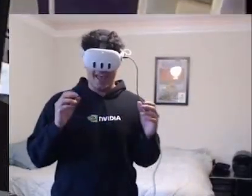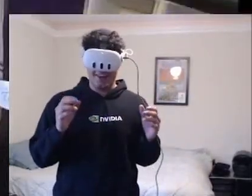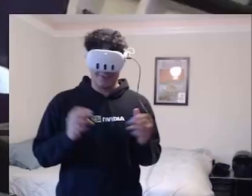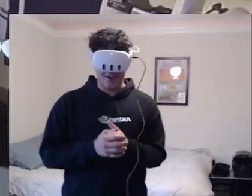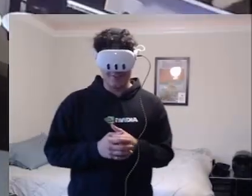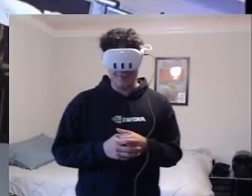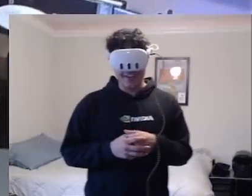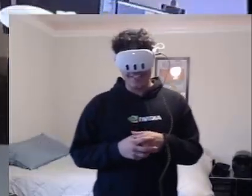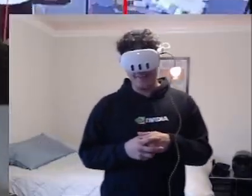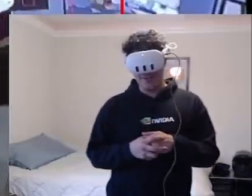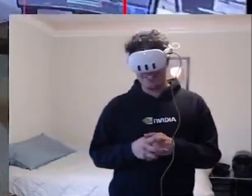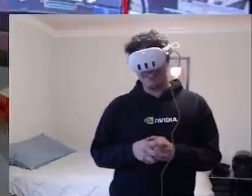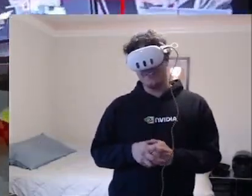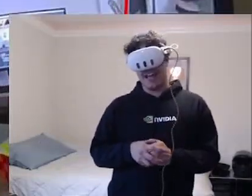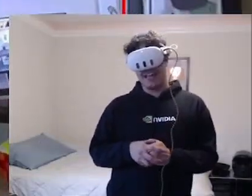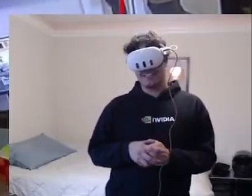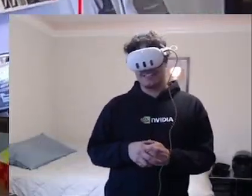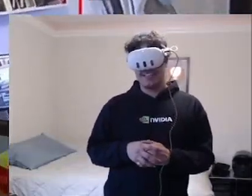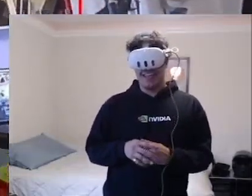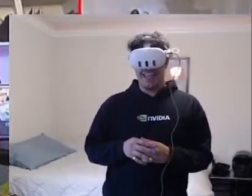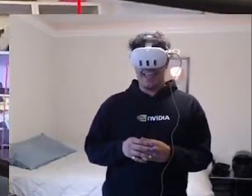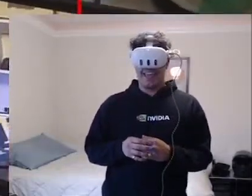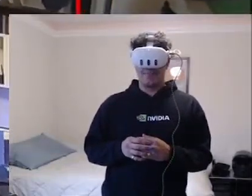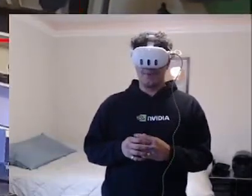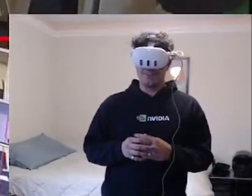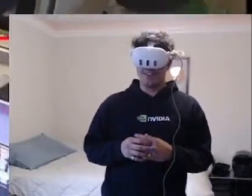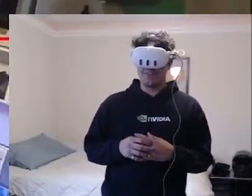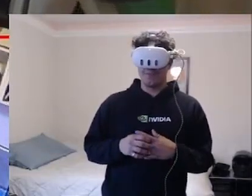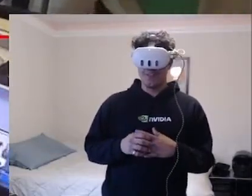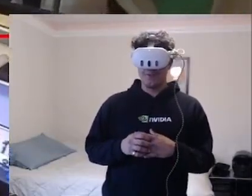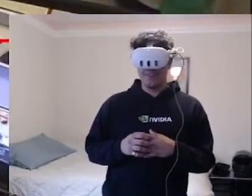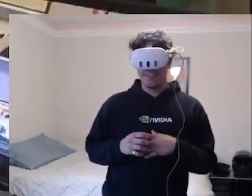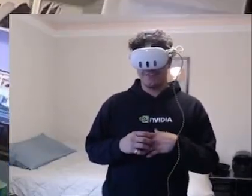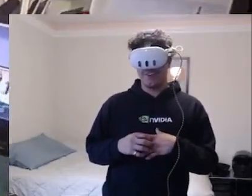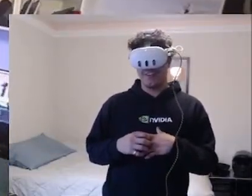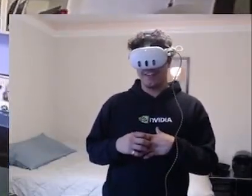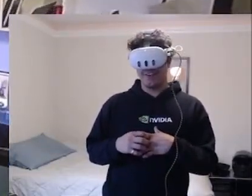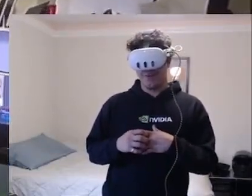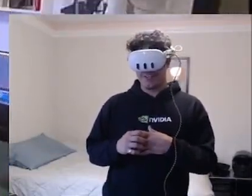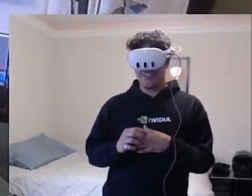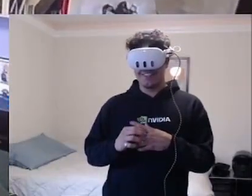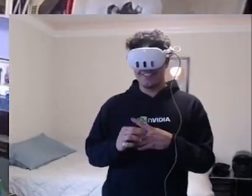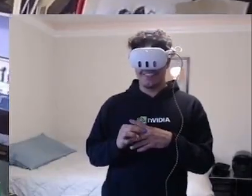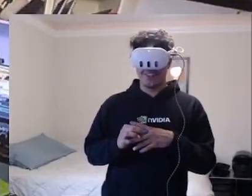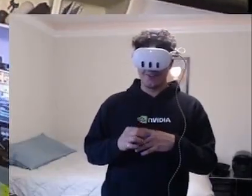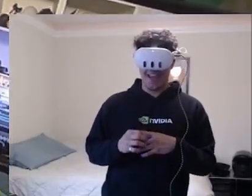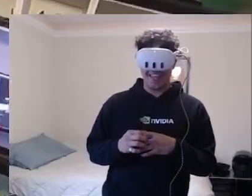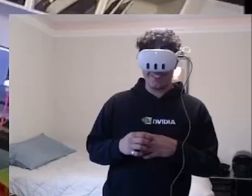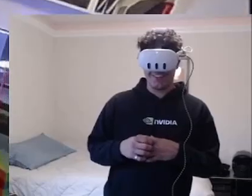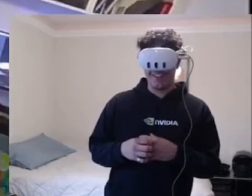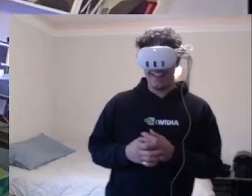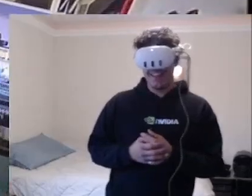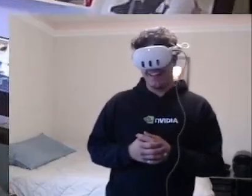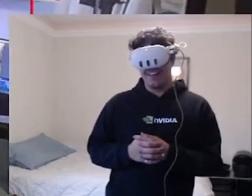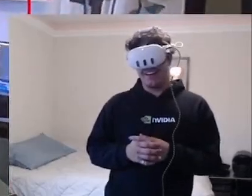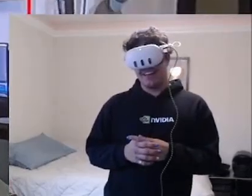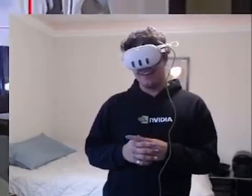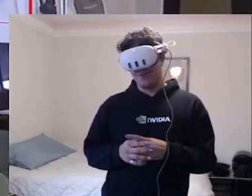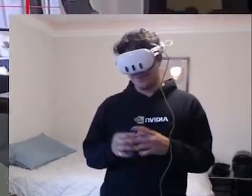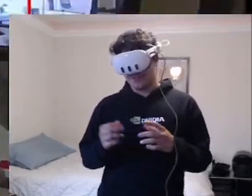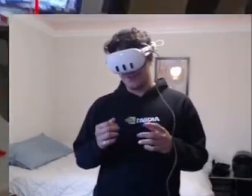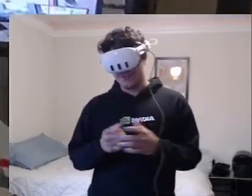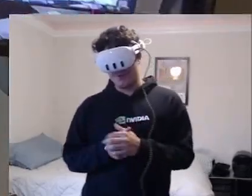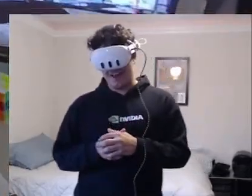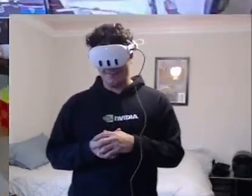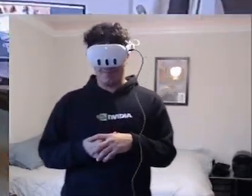We had a lot of fun demoing to you guys, and we received some really fun questions to answer. And